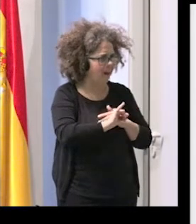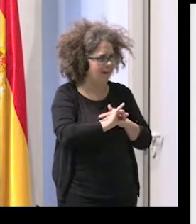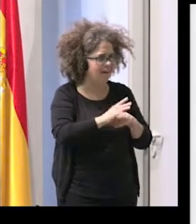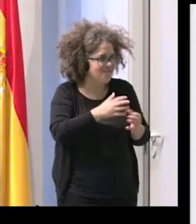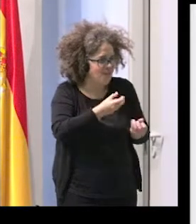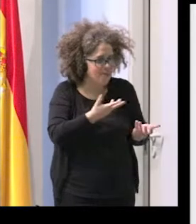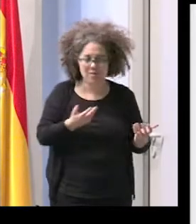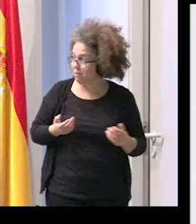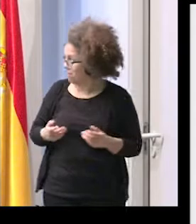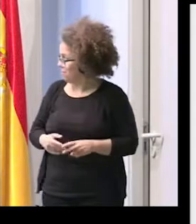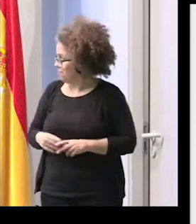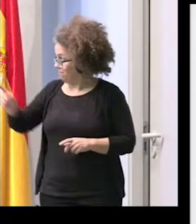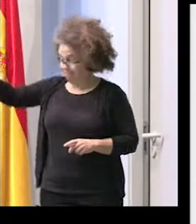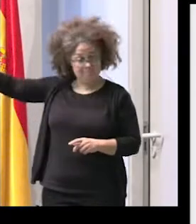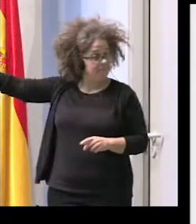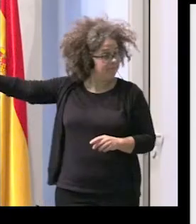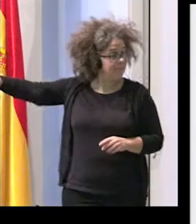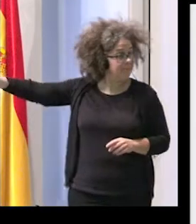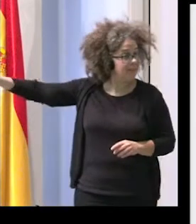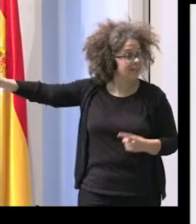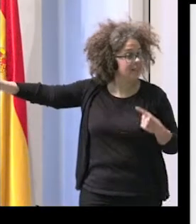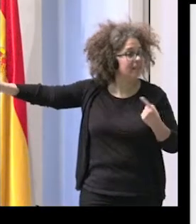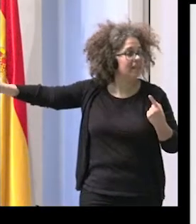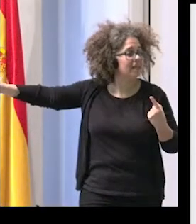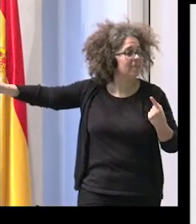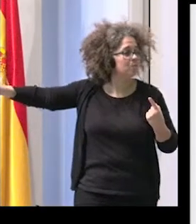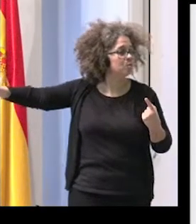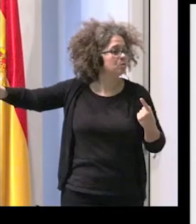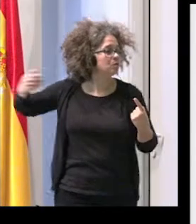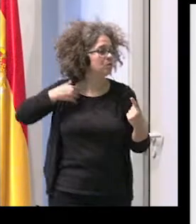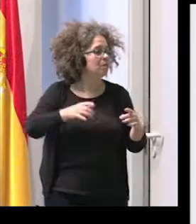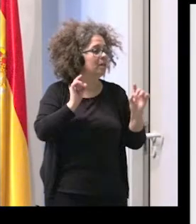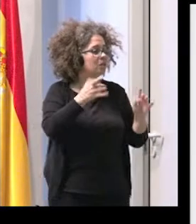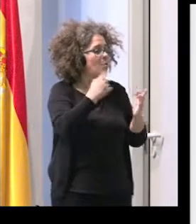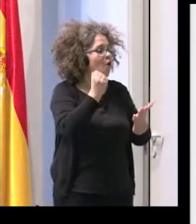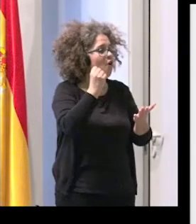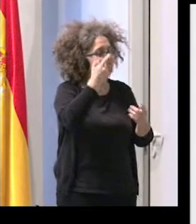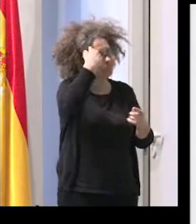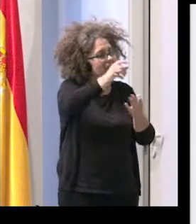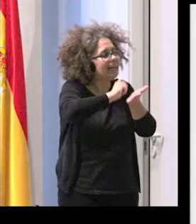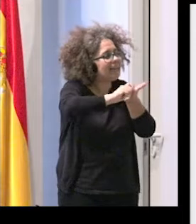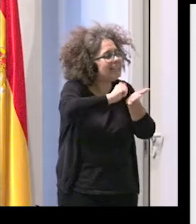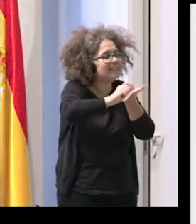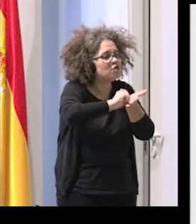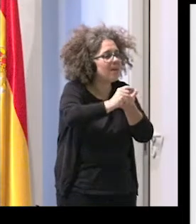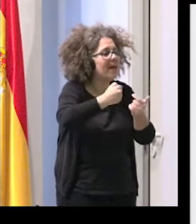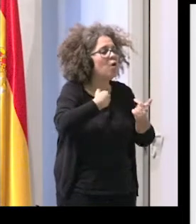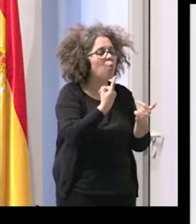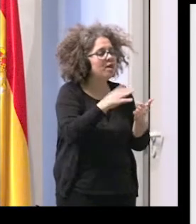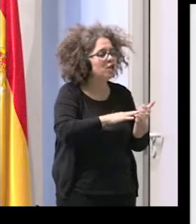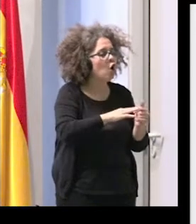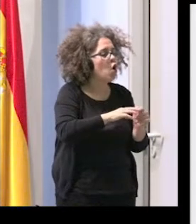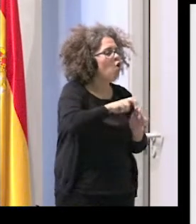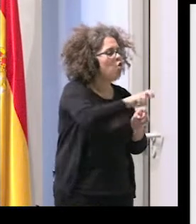from, what you can see is that the data logging tells us how often, in terms of hours per